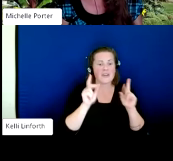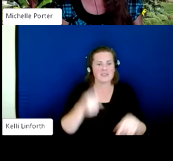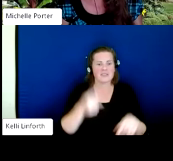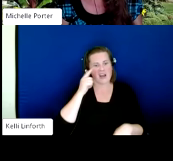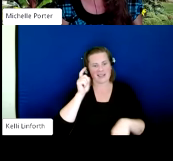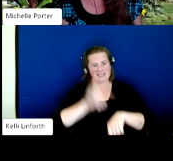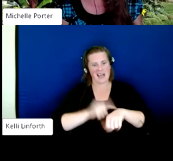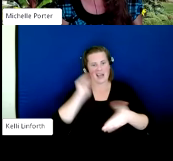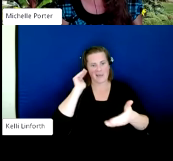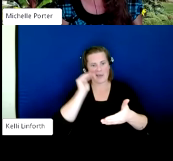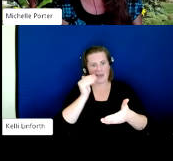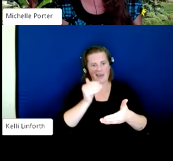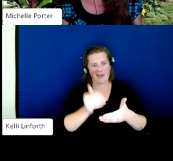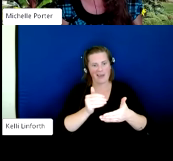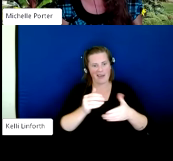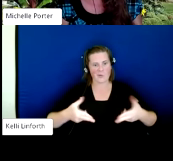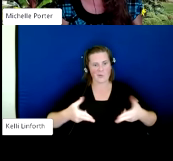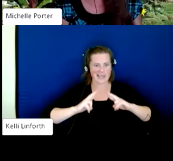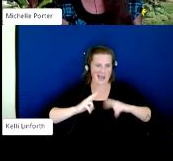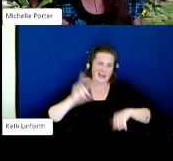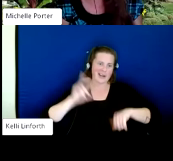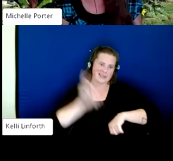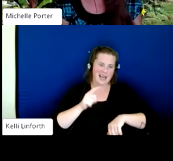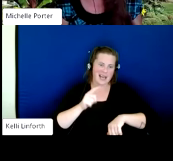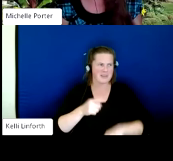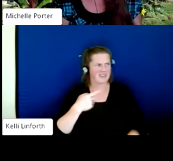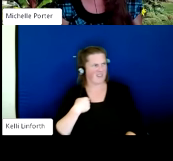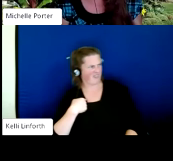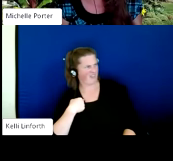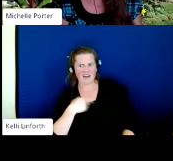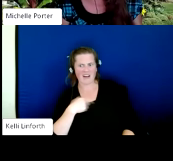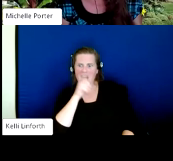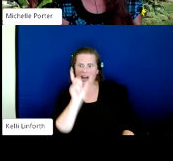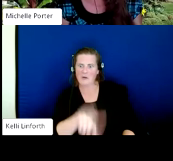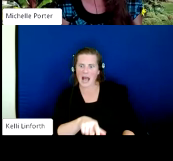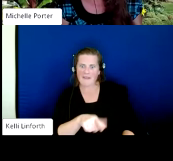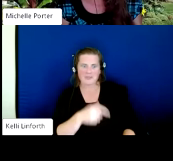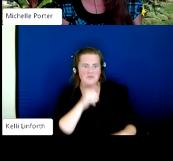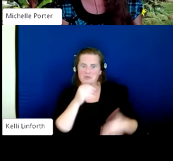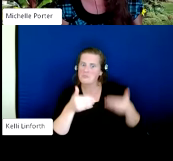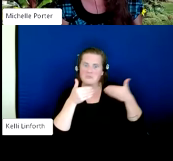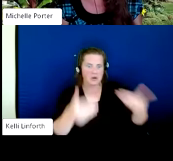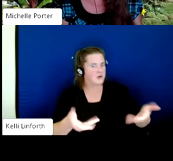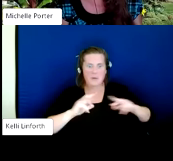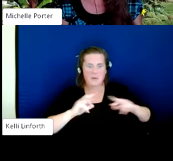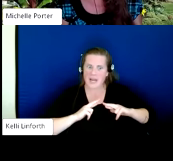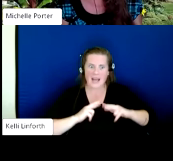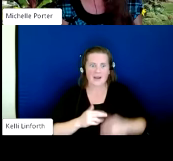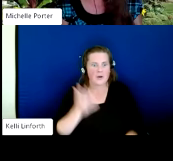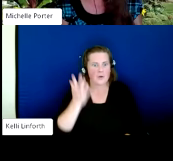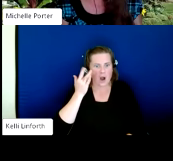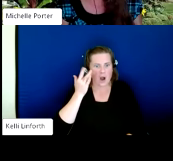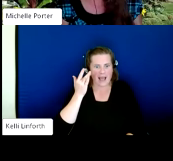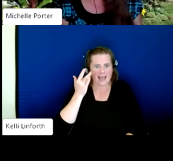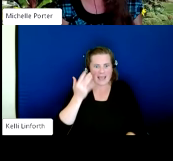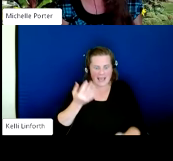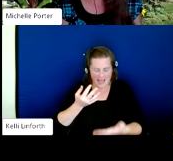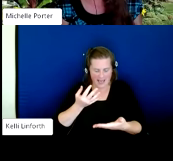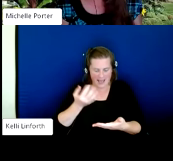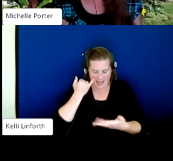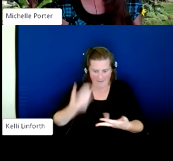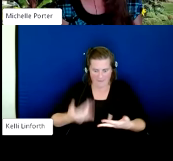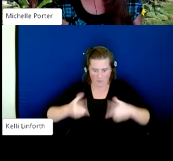result of taking the program, they realized that they didn't need to, and that made them feel great because financially they didn't know how they were going to deal